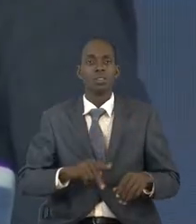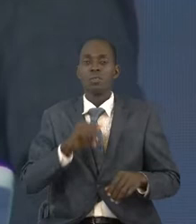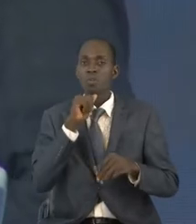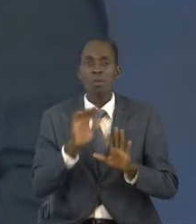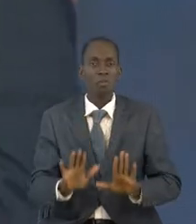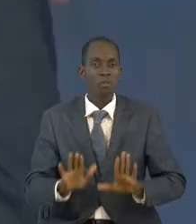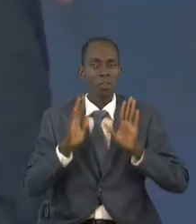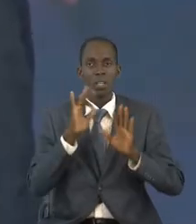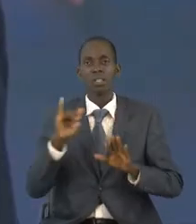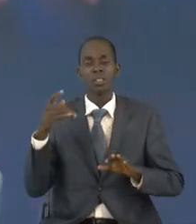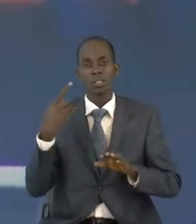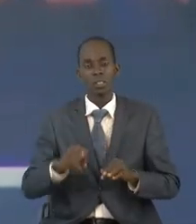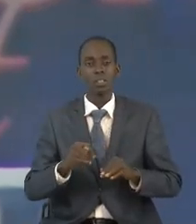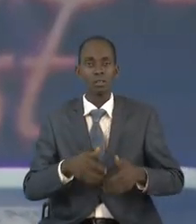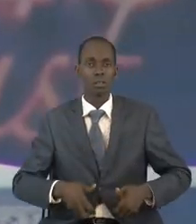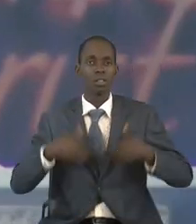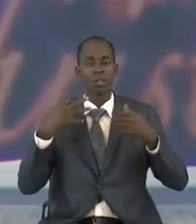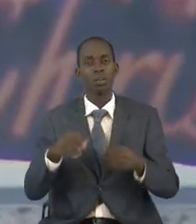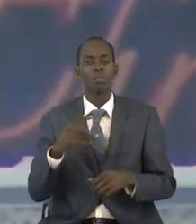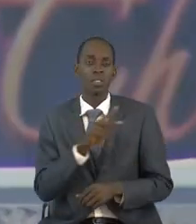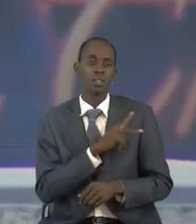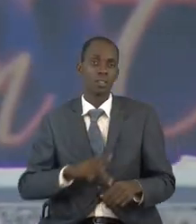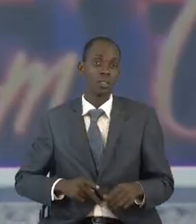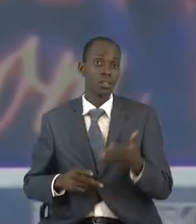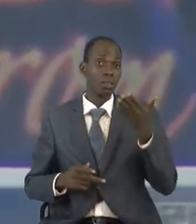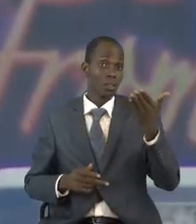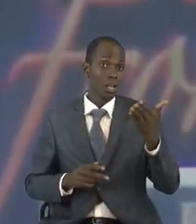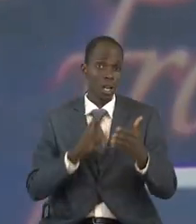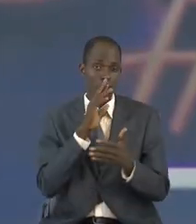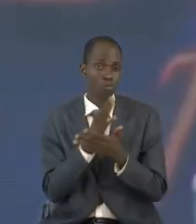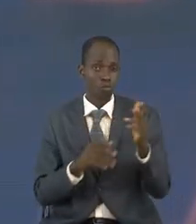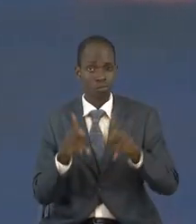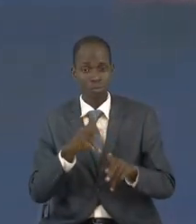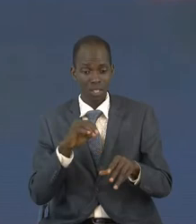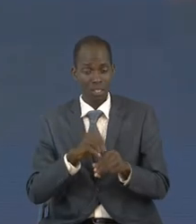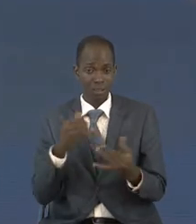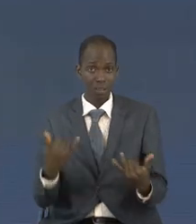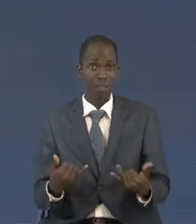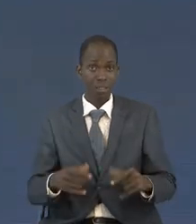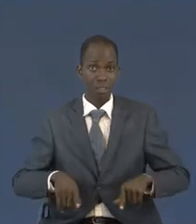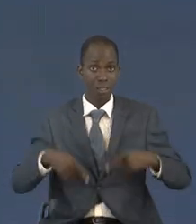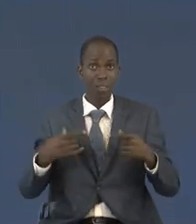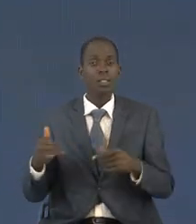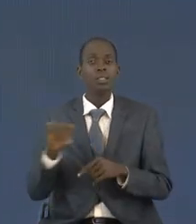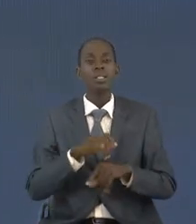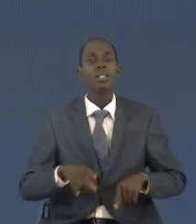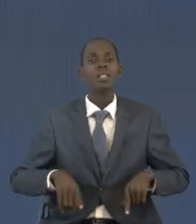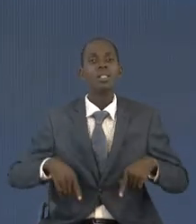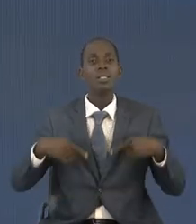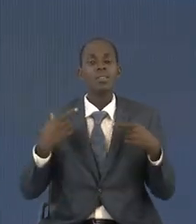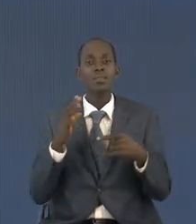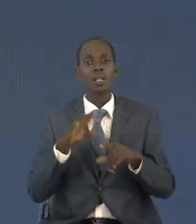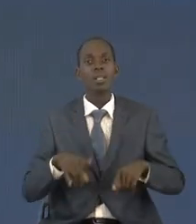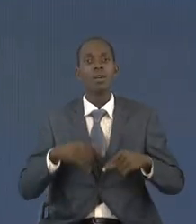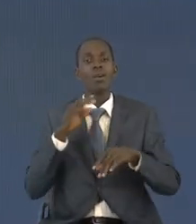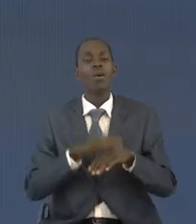wrath of the king. There are people in this life, they live their lives on the basis of